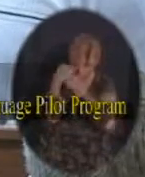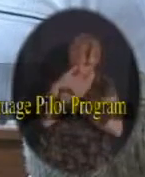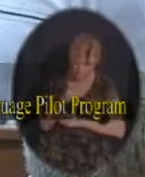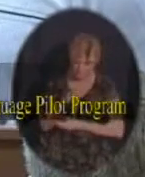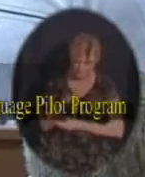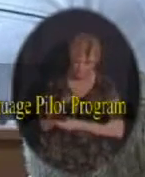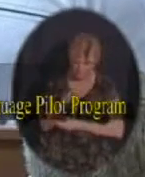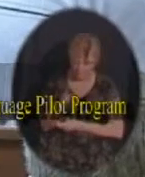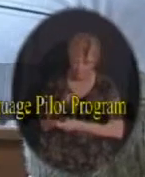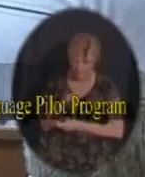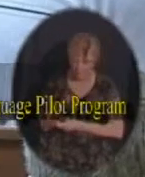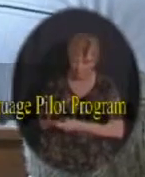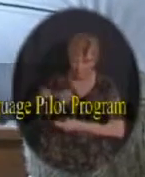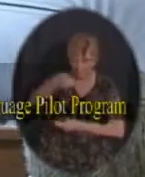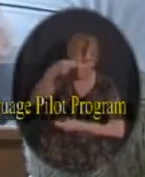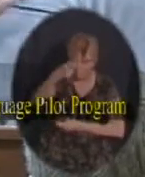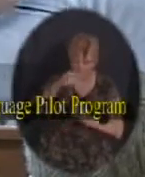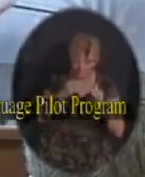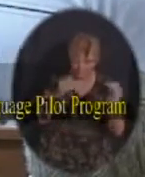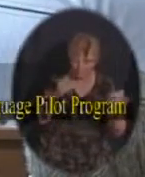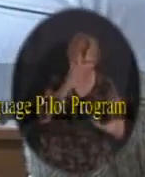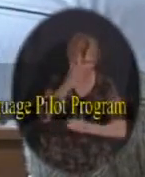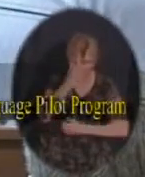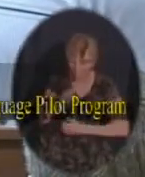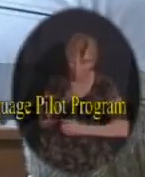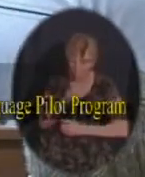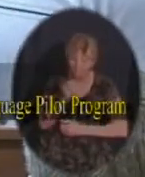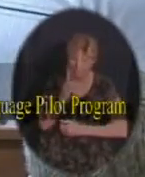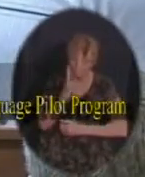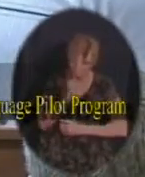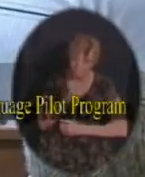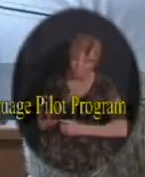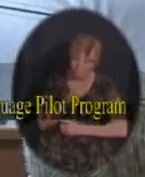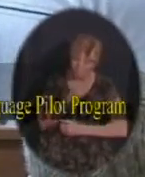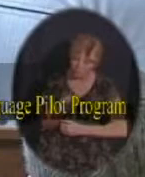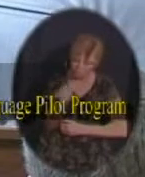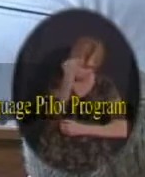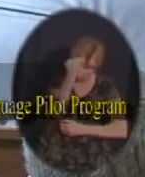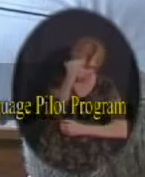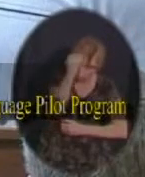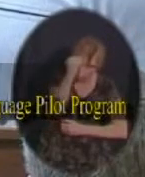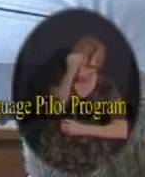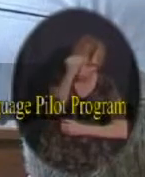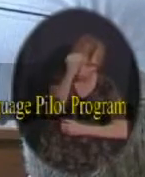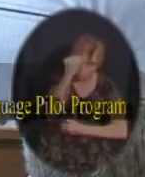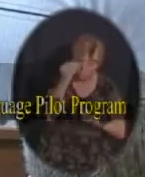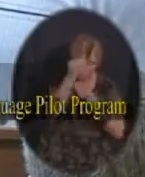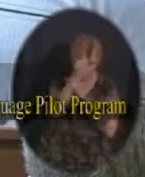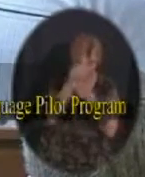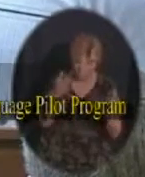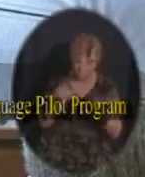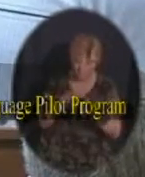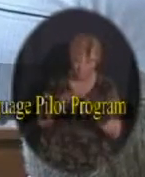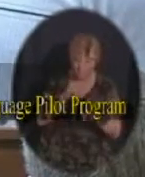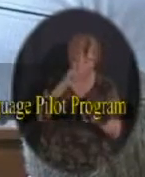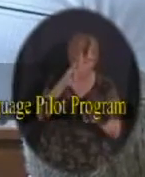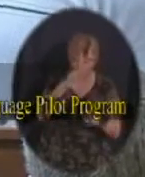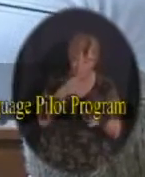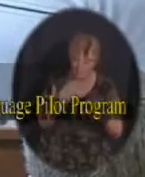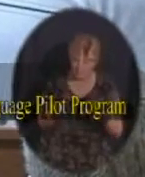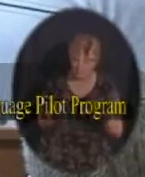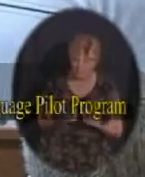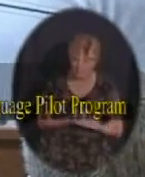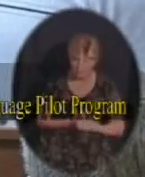these students. Mr. Martin and I met with Mr. Round that spoke earlier, and I explained the